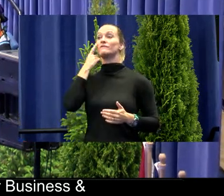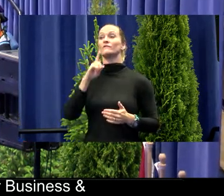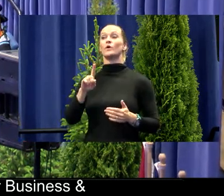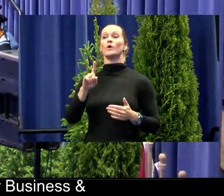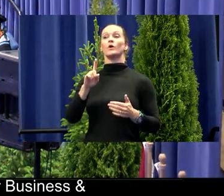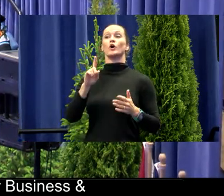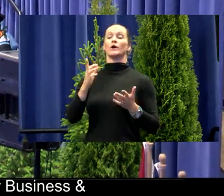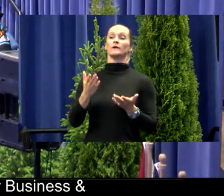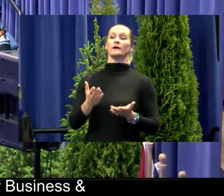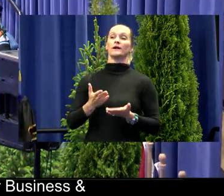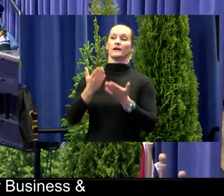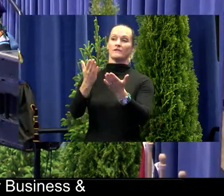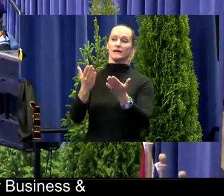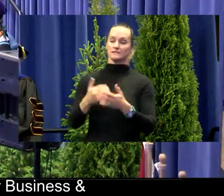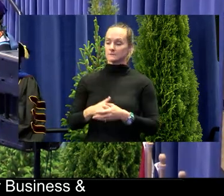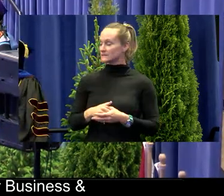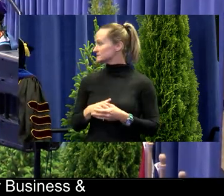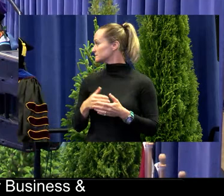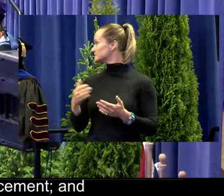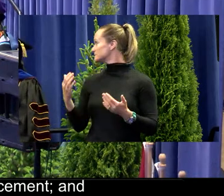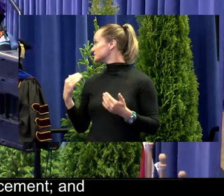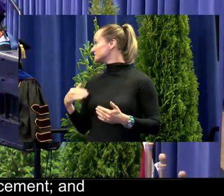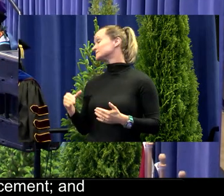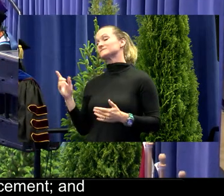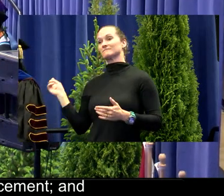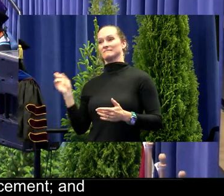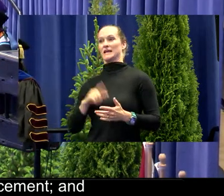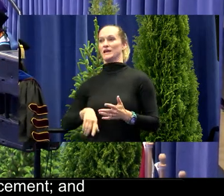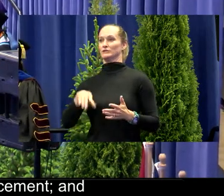and Jacqueline Hughes, Chief Diversity Officer.